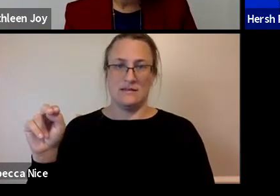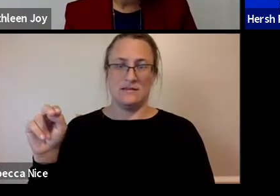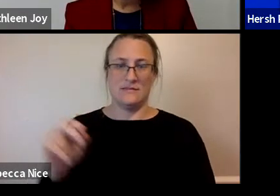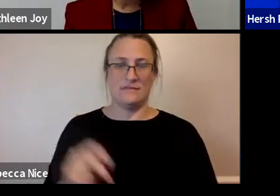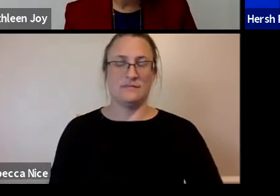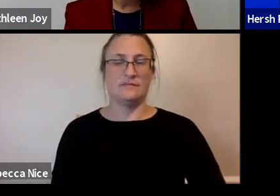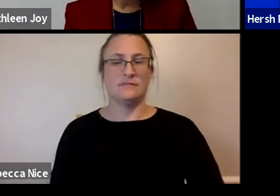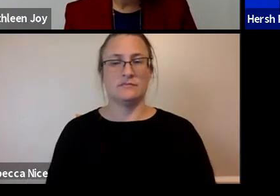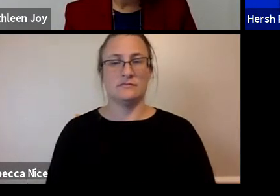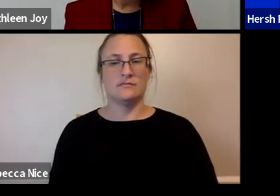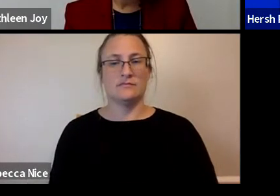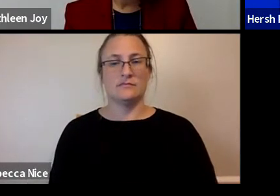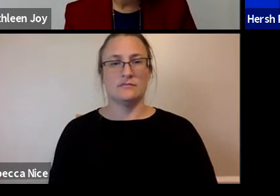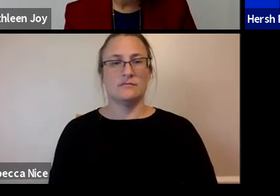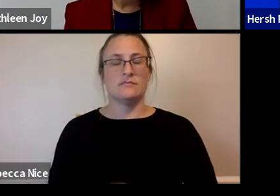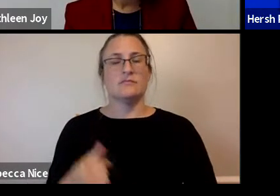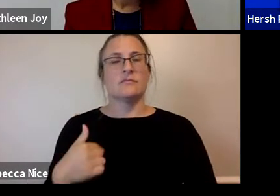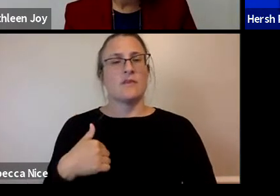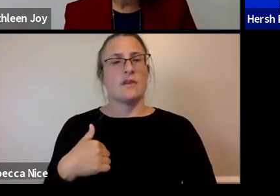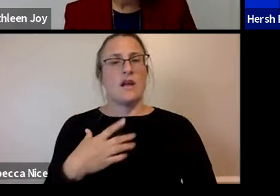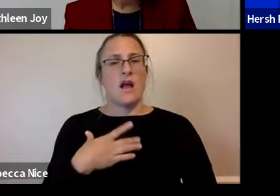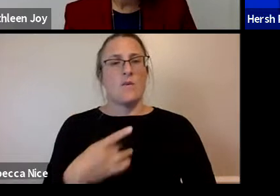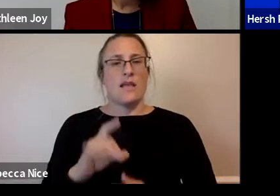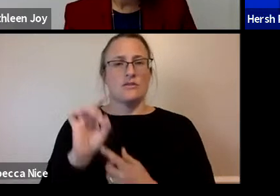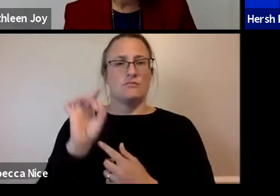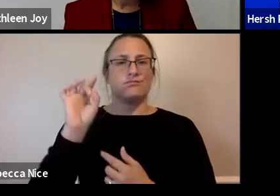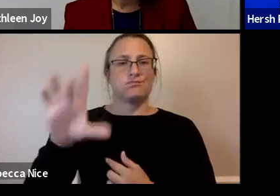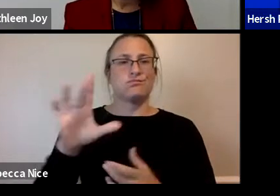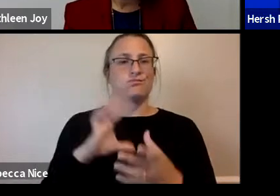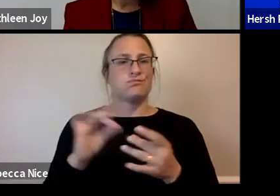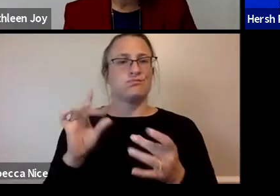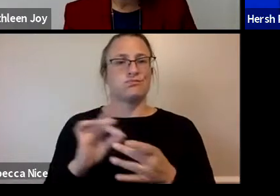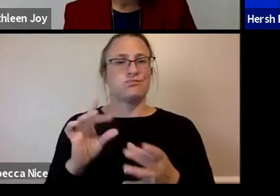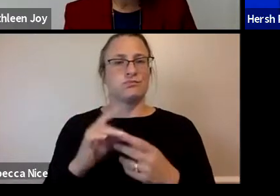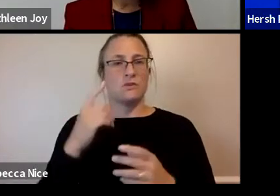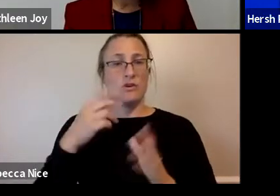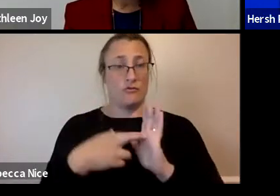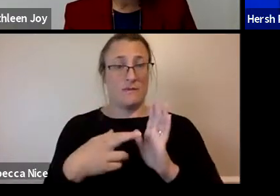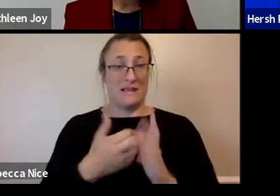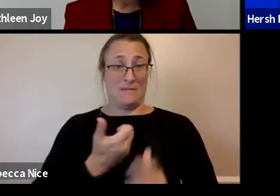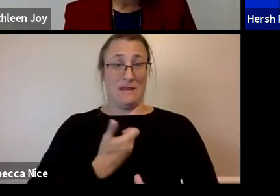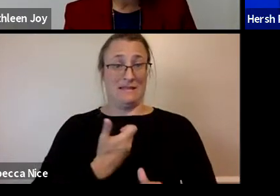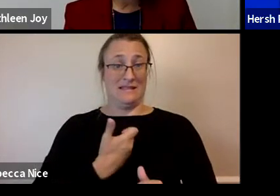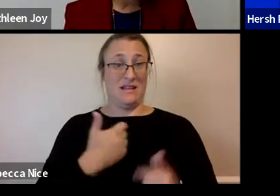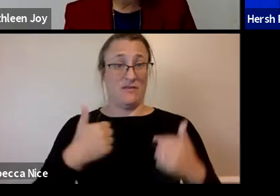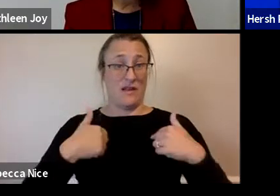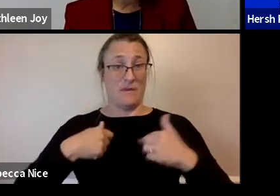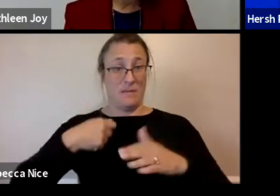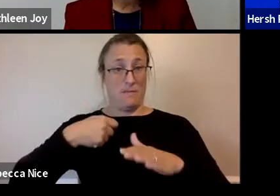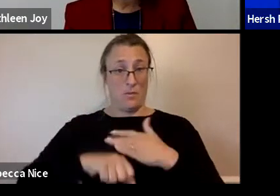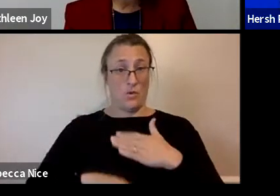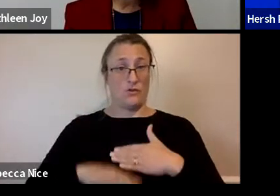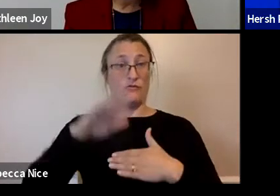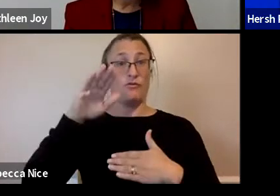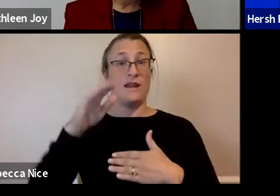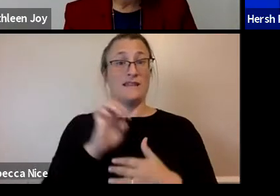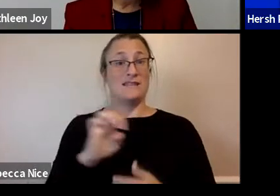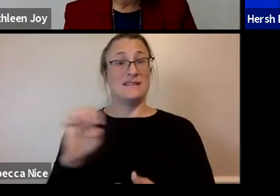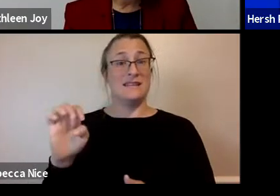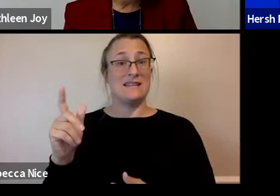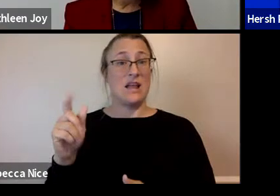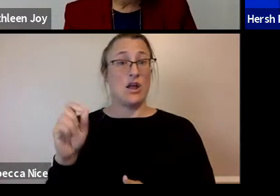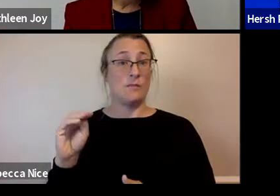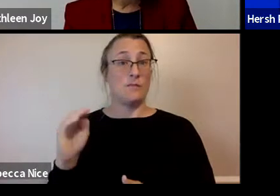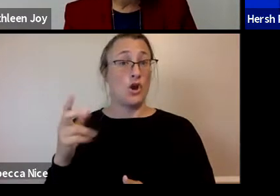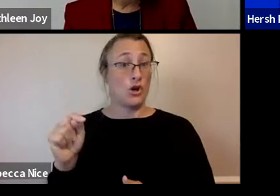ARETHAO''QUINN. And I'd like to make a statement on behalf of myself, having been born and raised in East Elmhurst, and my parents